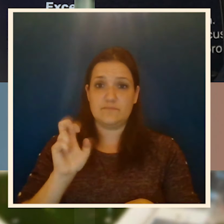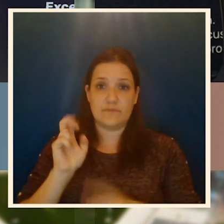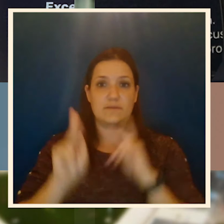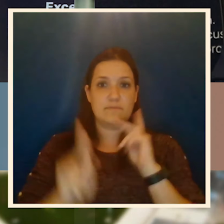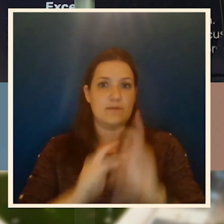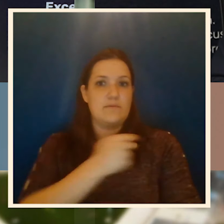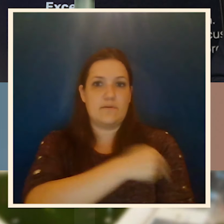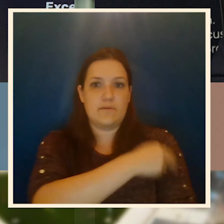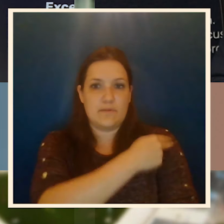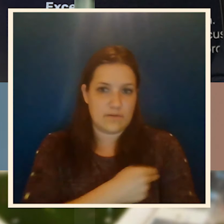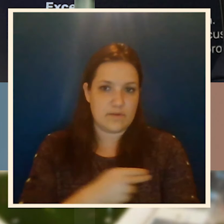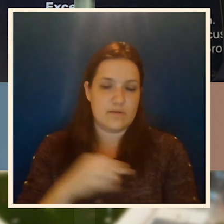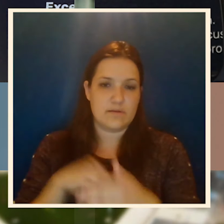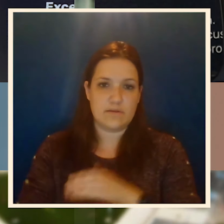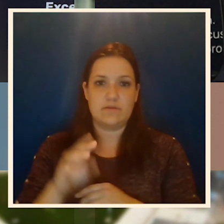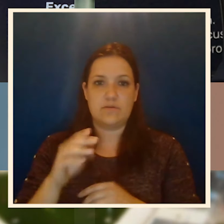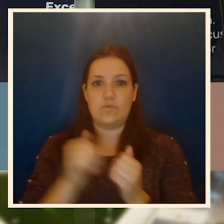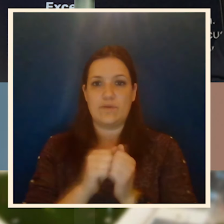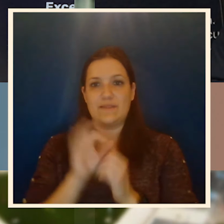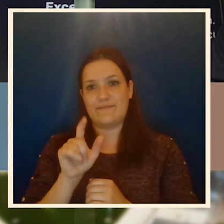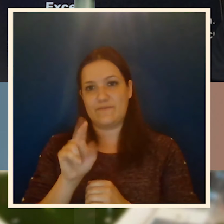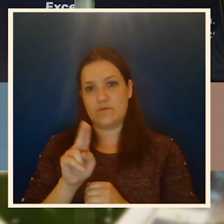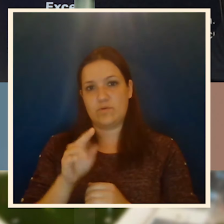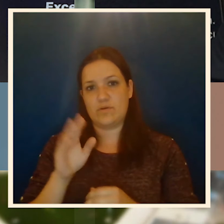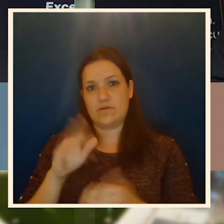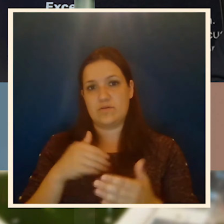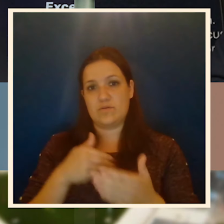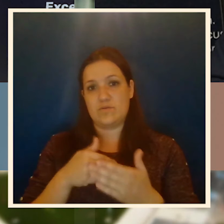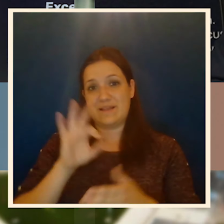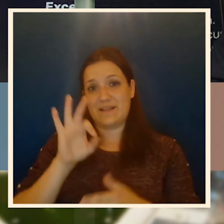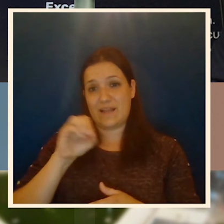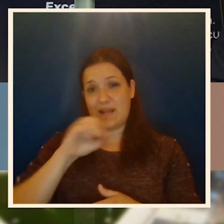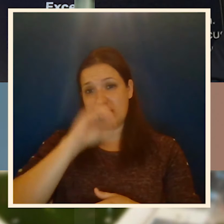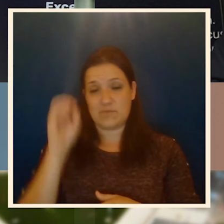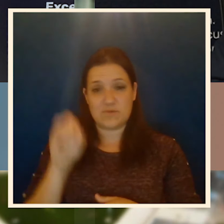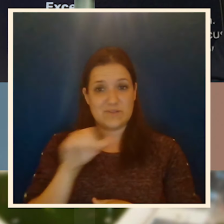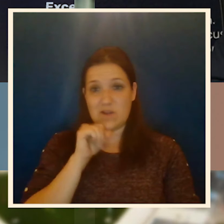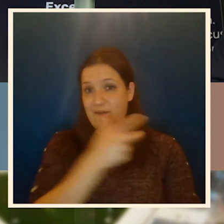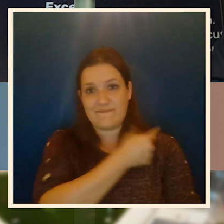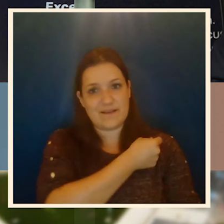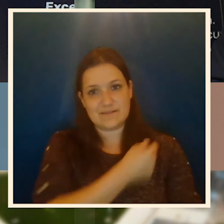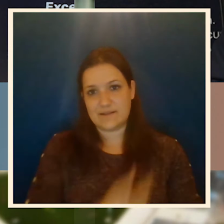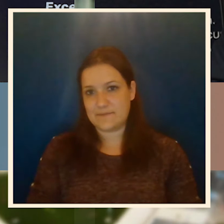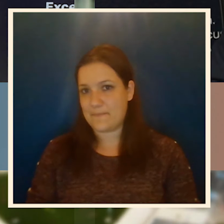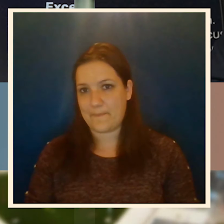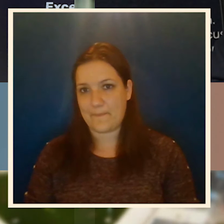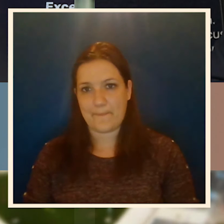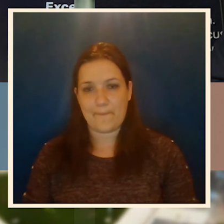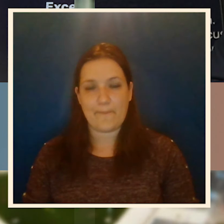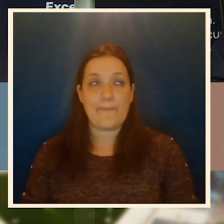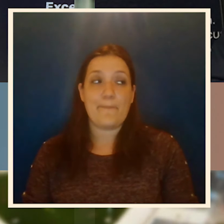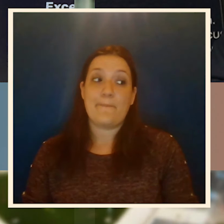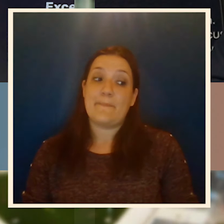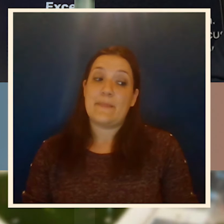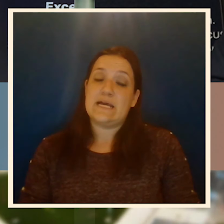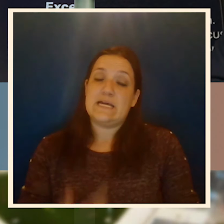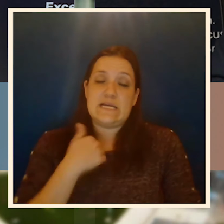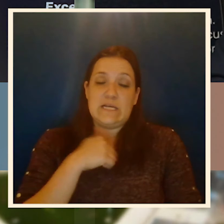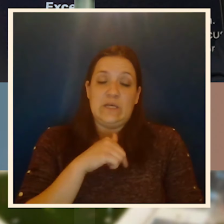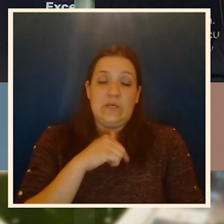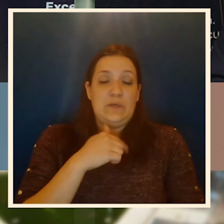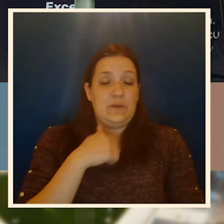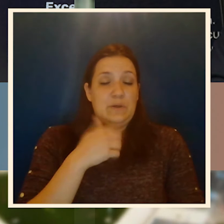often a common flu season, we will have hundreds of hospitalized patients with the flu, and close to 90% of